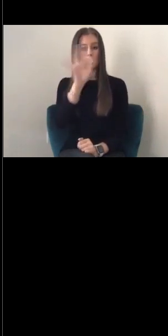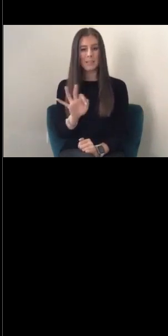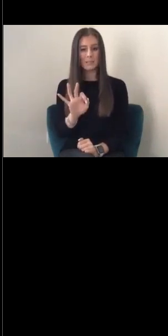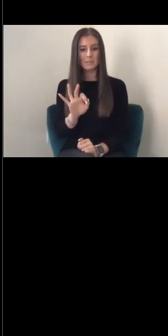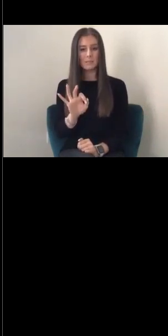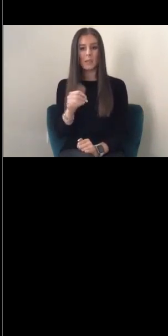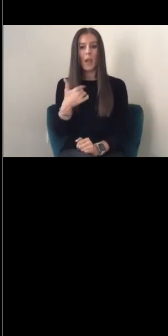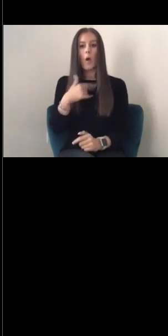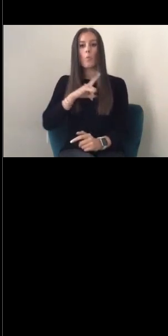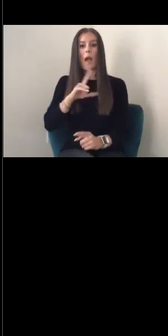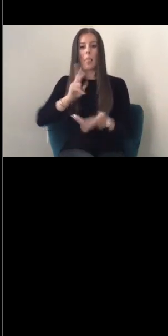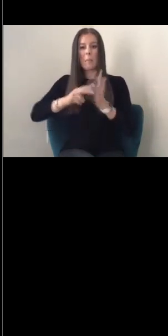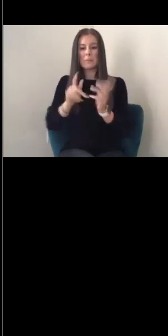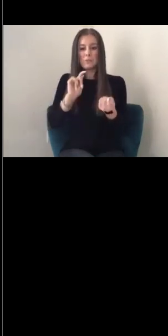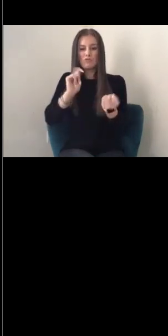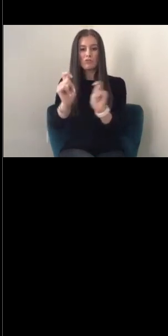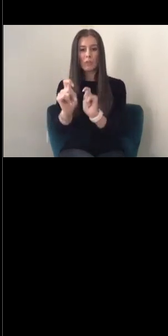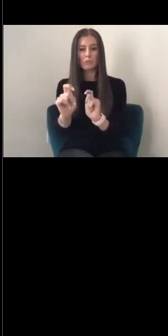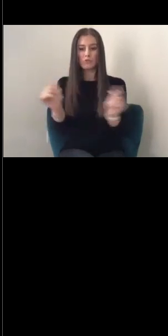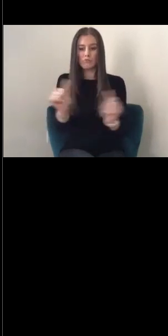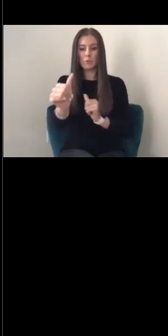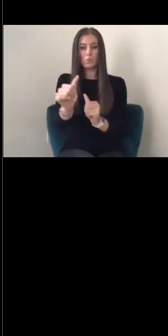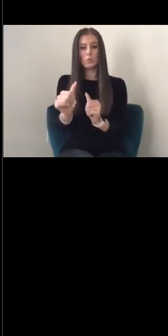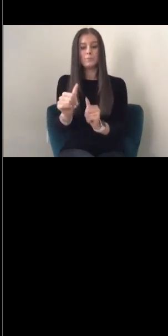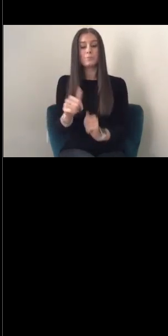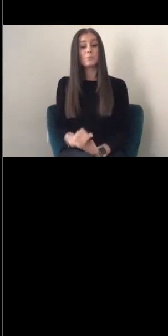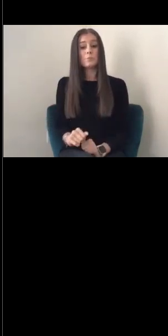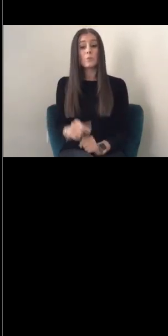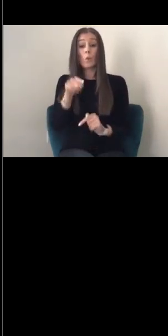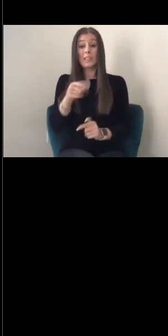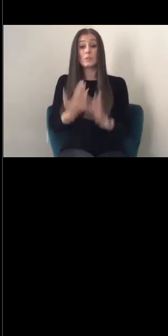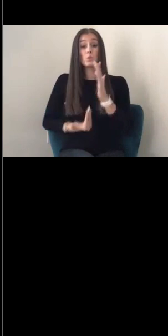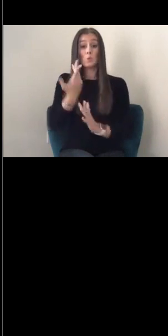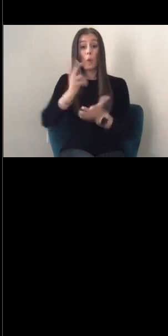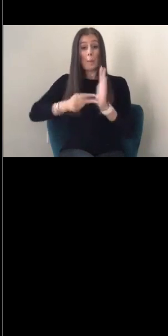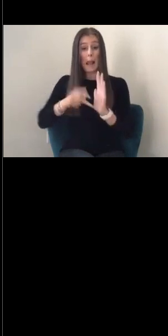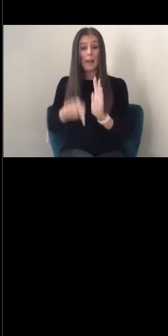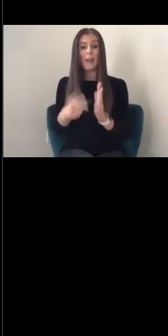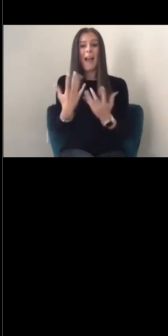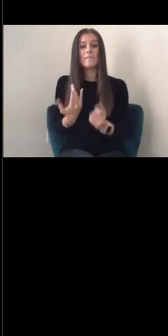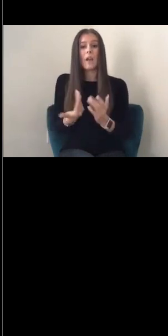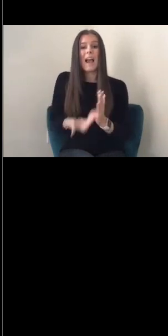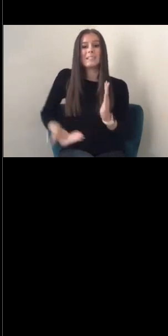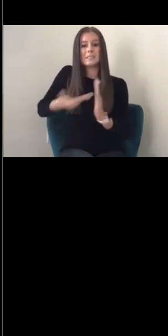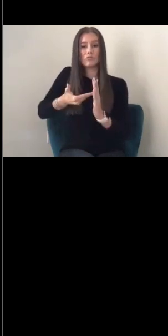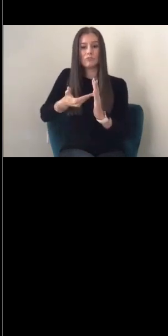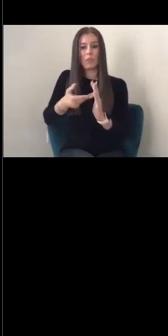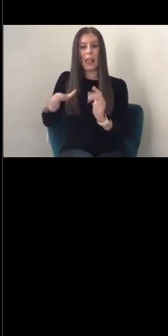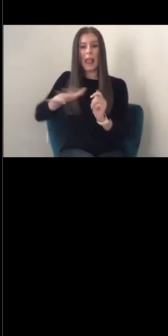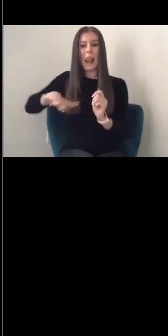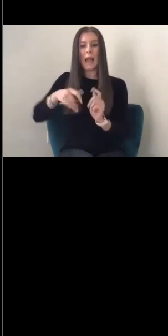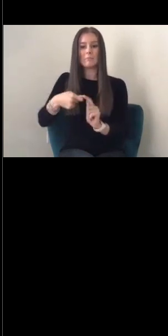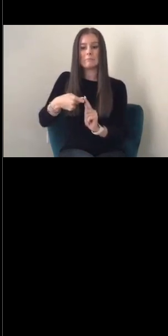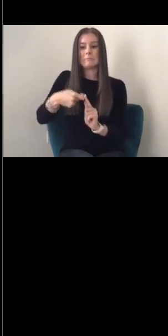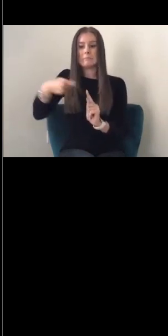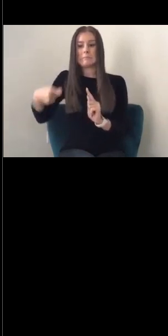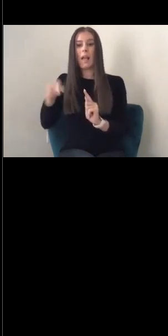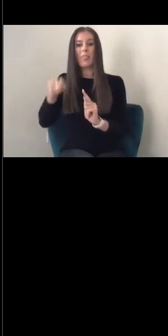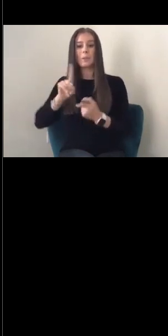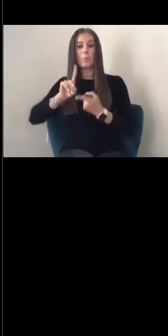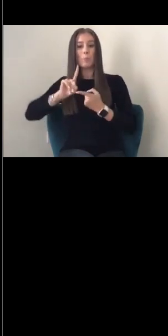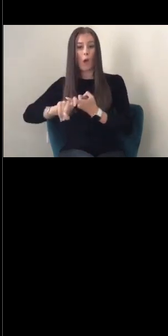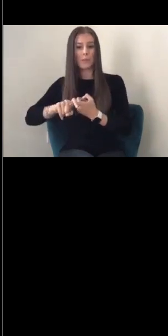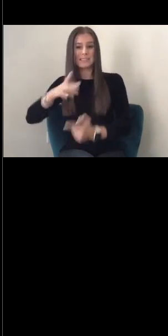route. Within this revised development boundary, there's now some additional land that will be required permanently, whereas